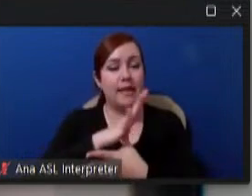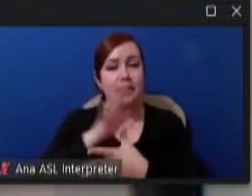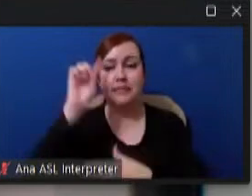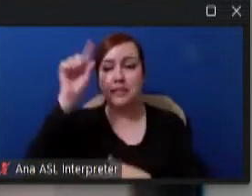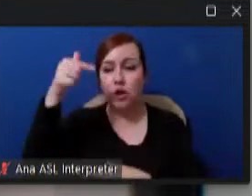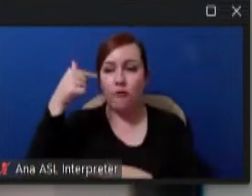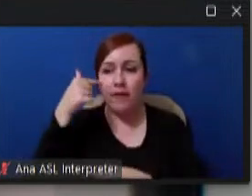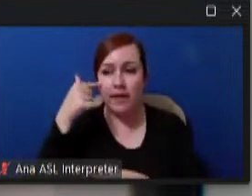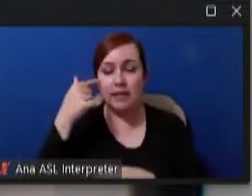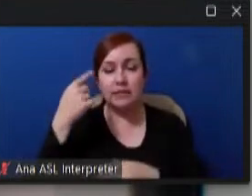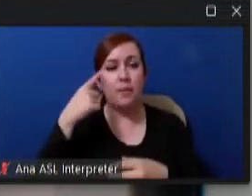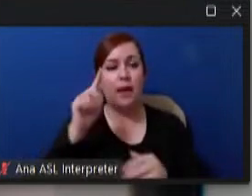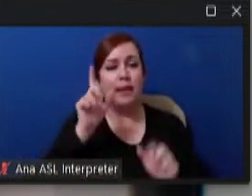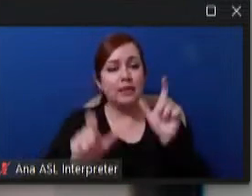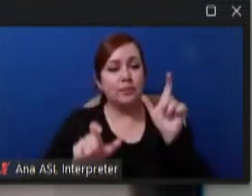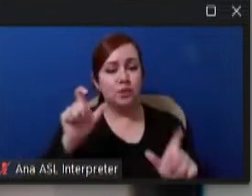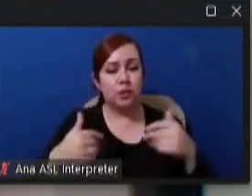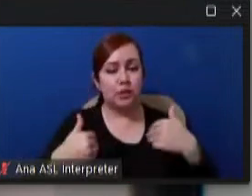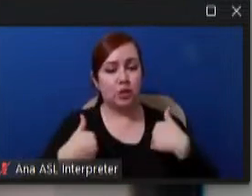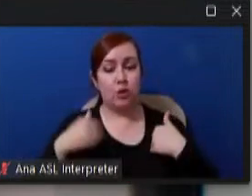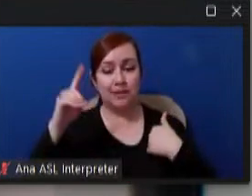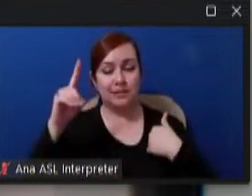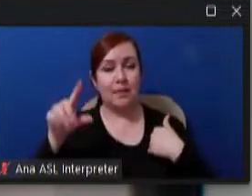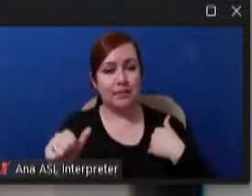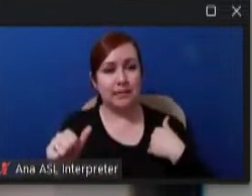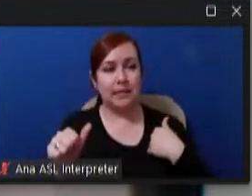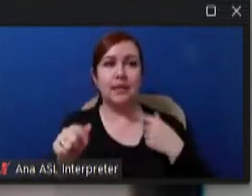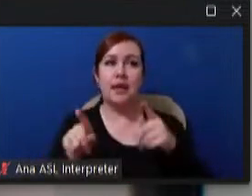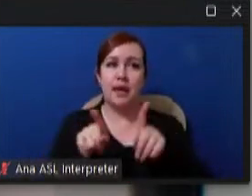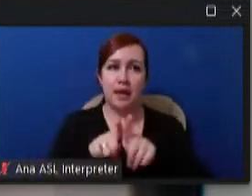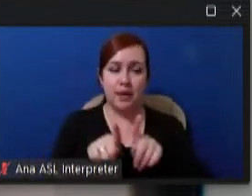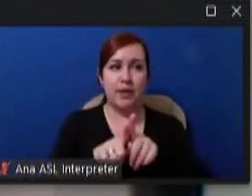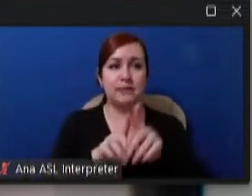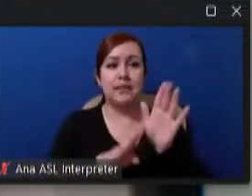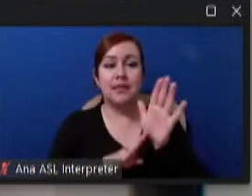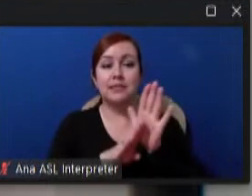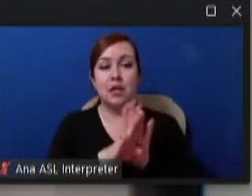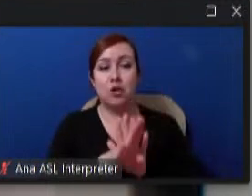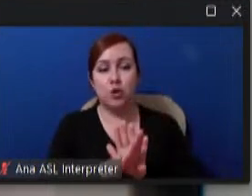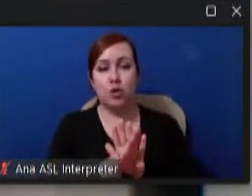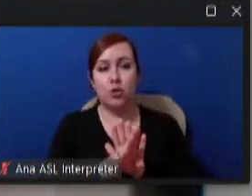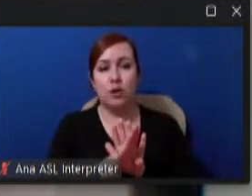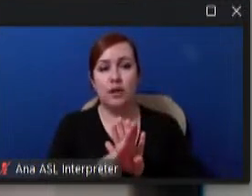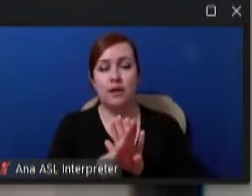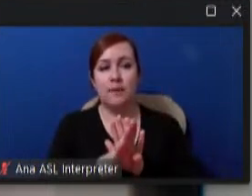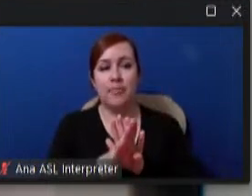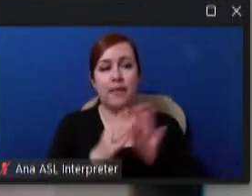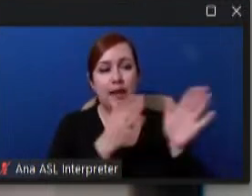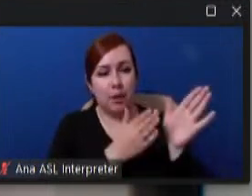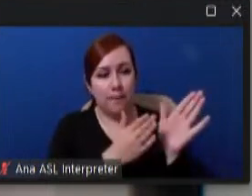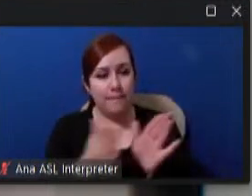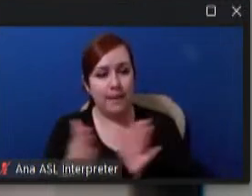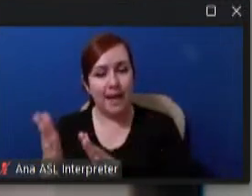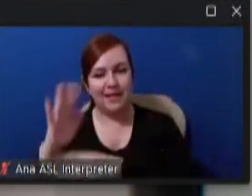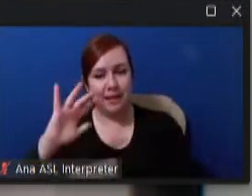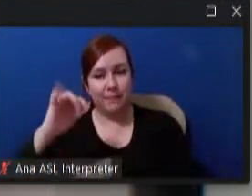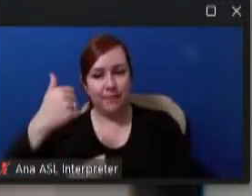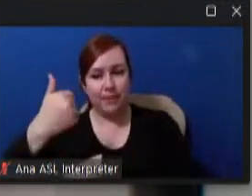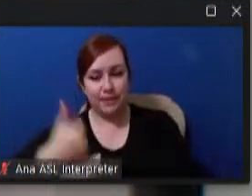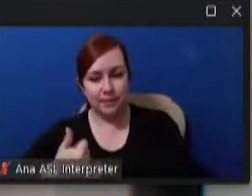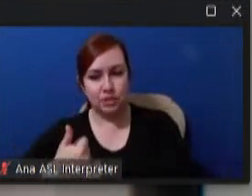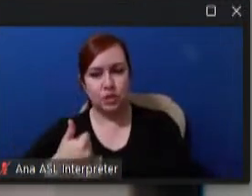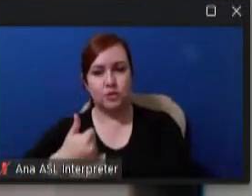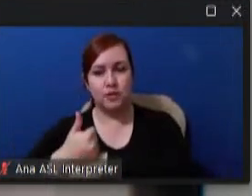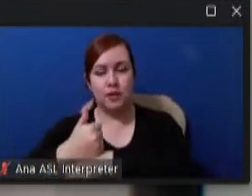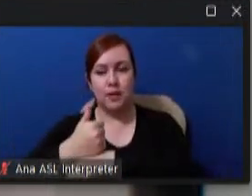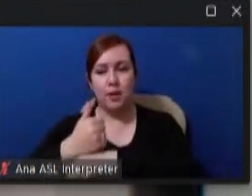government priorities related to people with disabilities and the development of an implementation